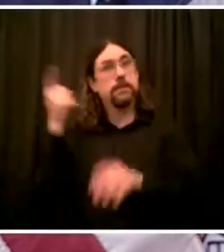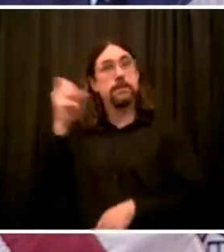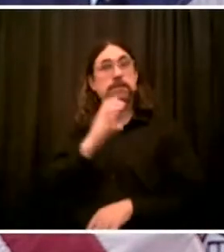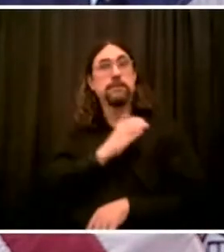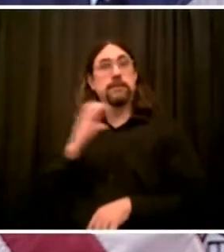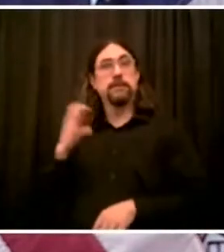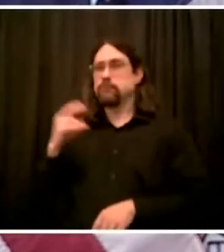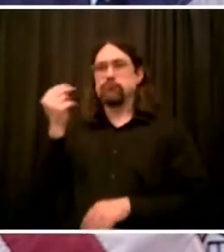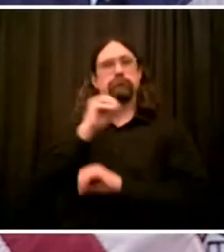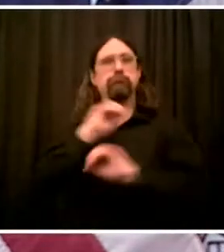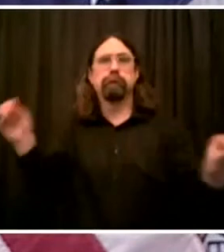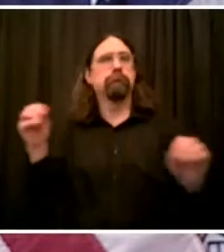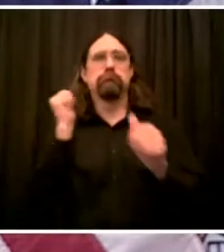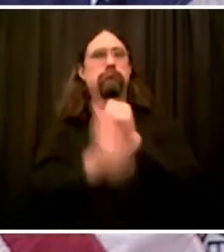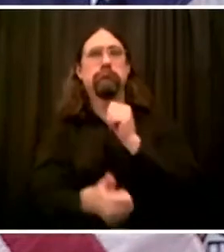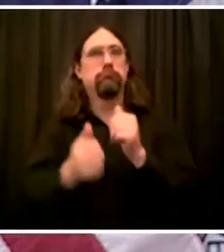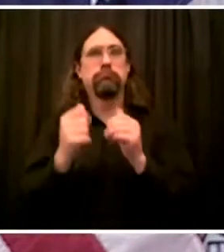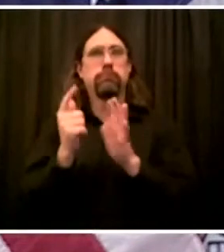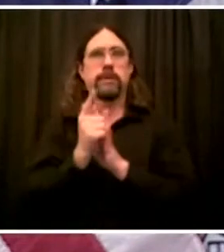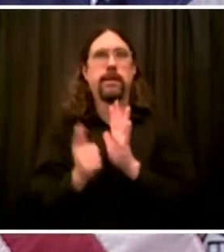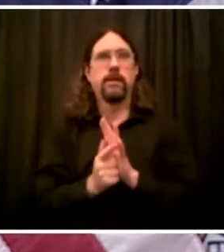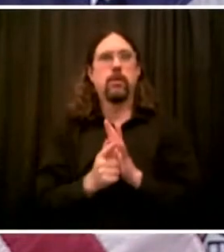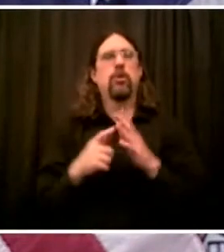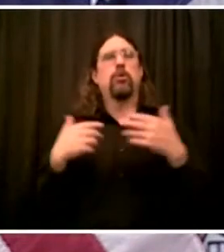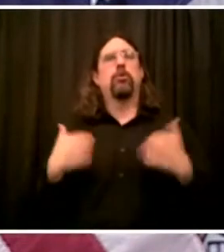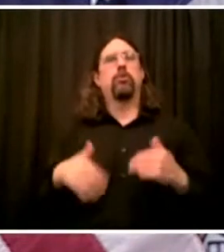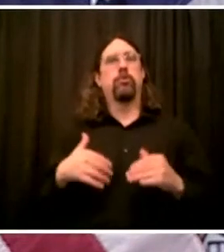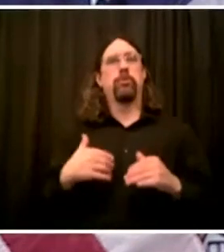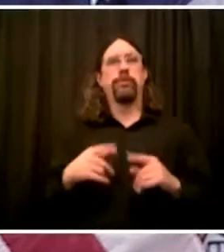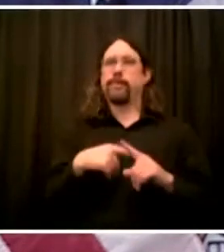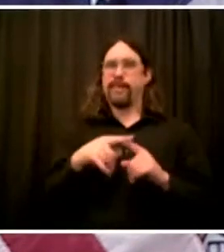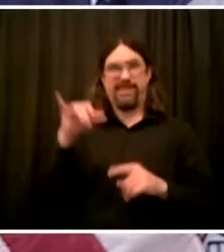affect every single agency, unquestionably.